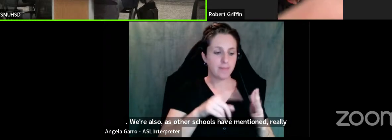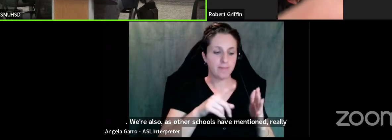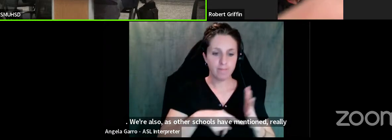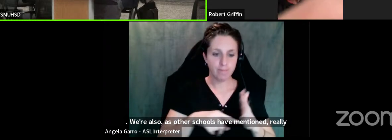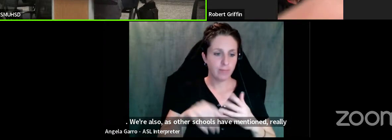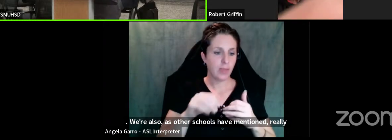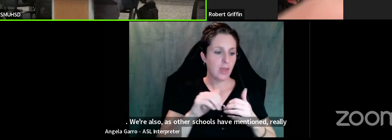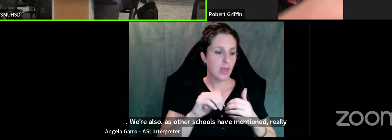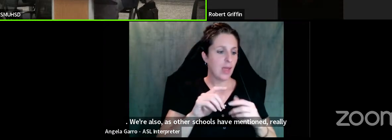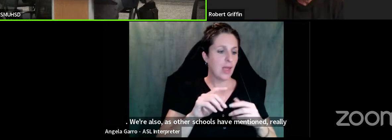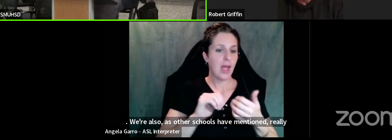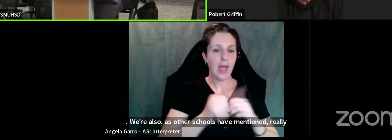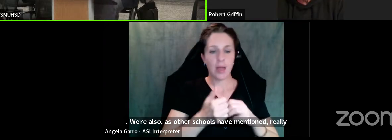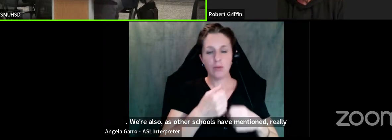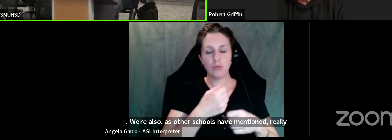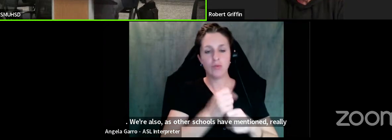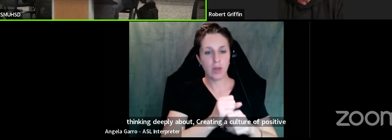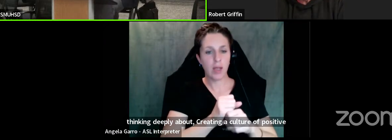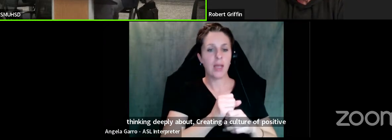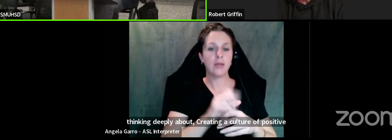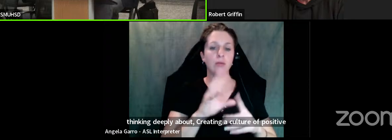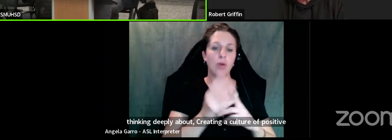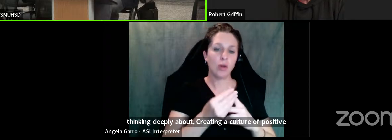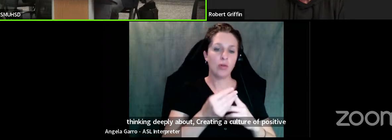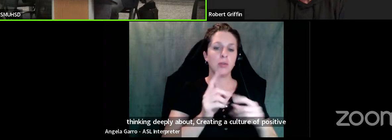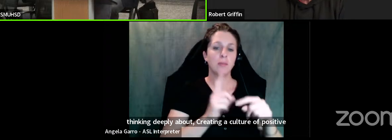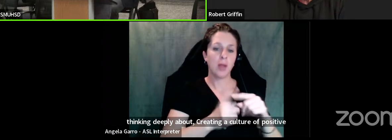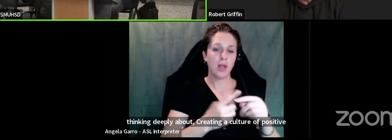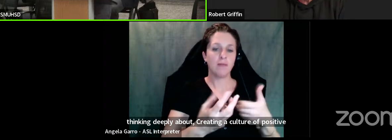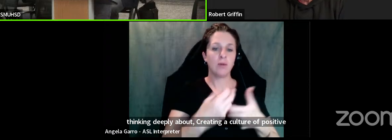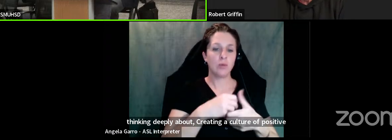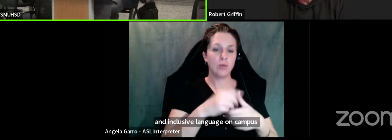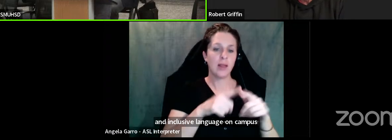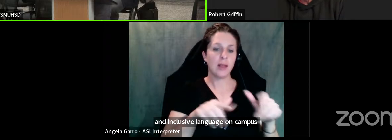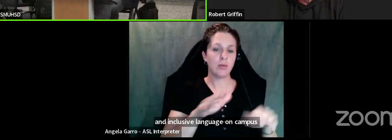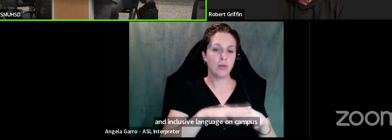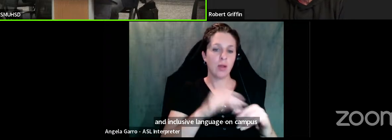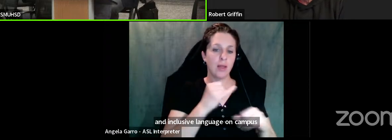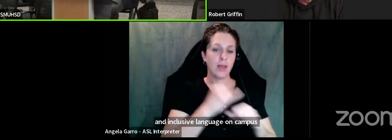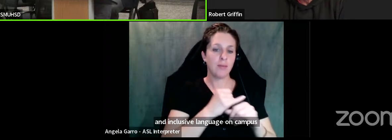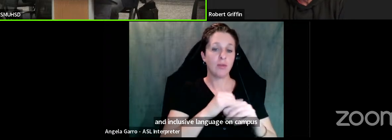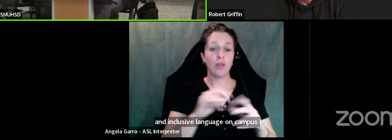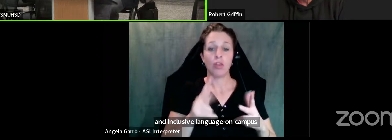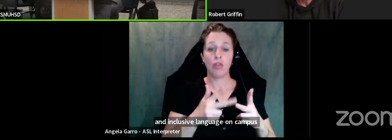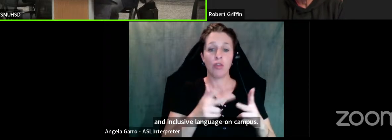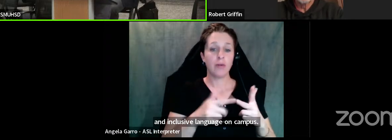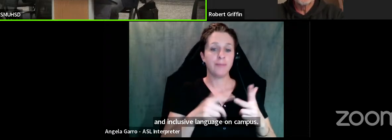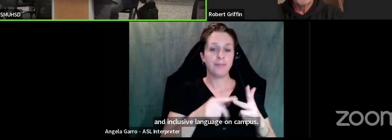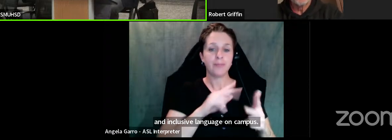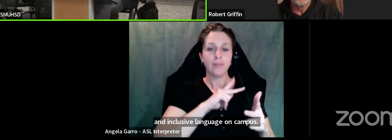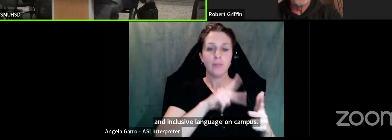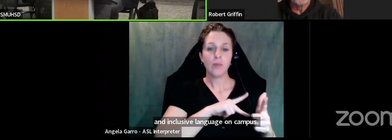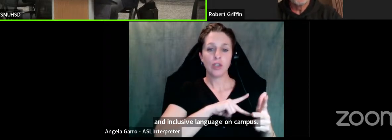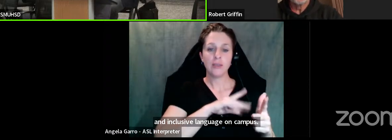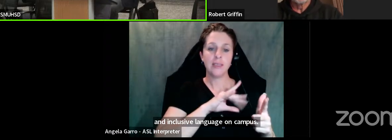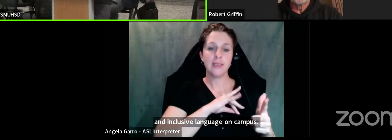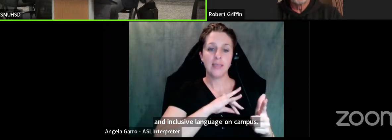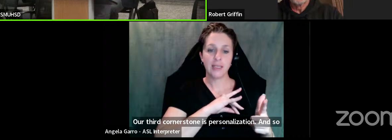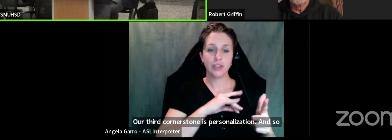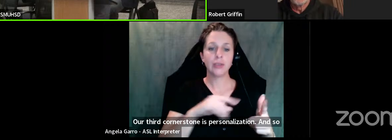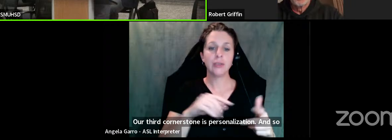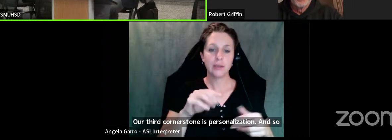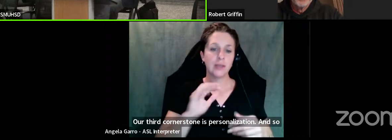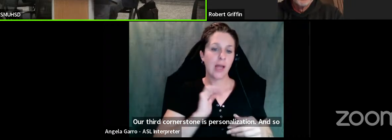creating a culture of positive and inclusive language on campus. Our third cornerstone is personalization. And so our